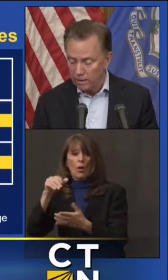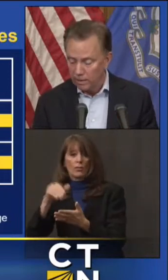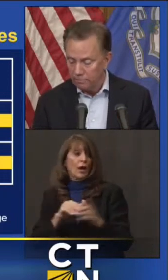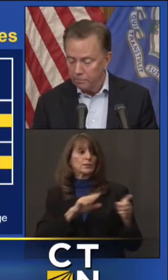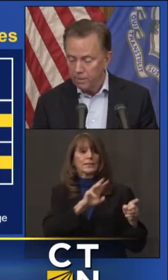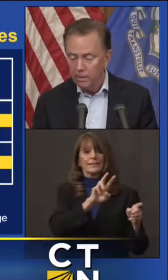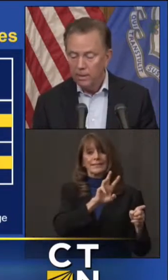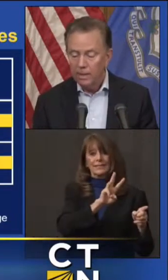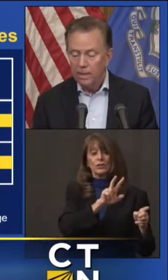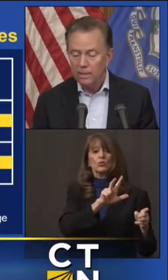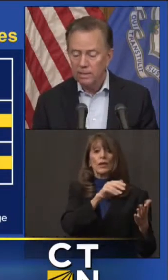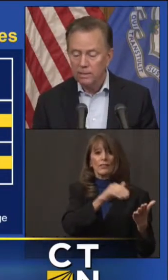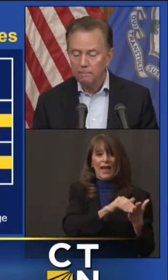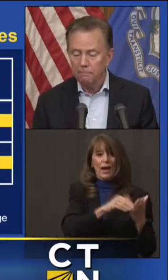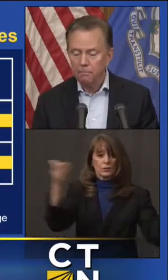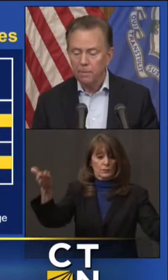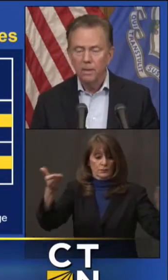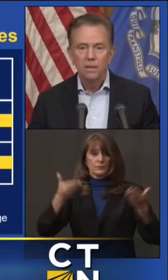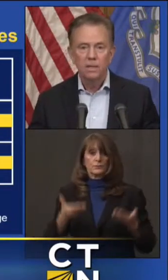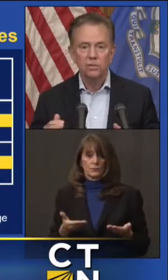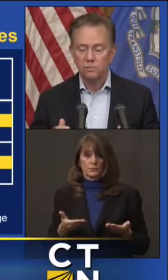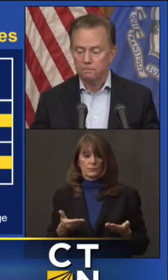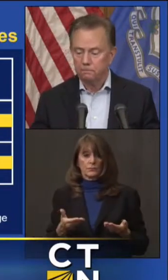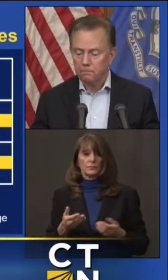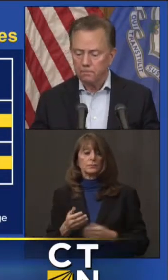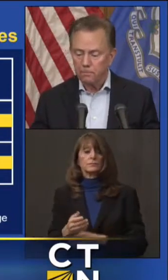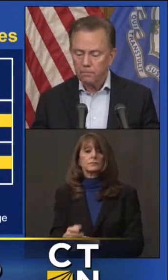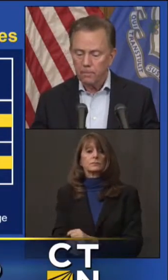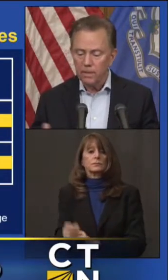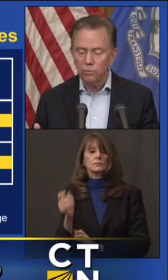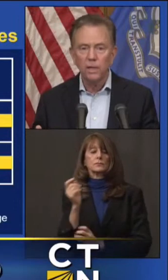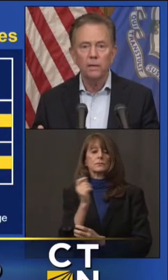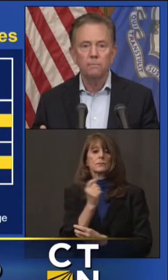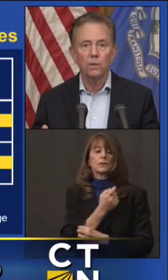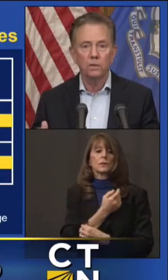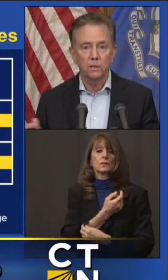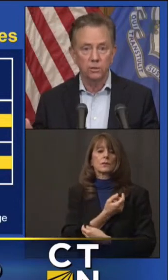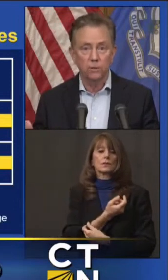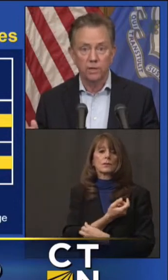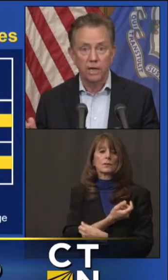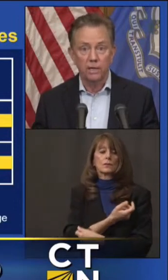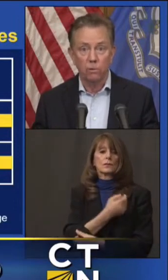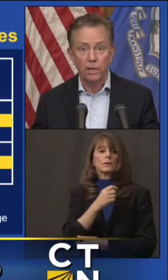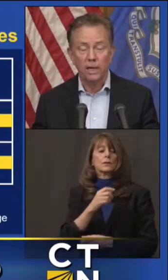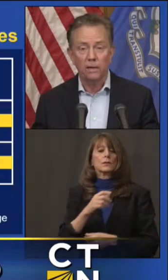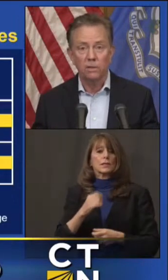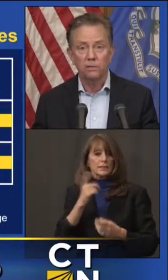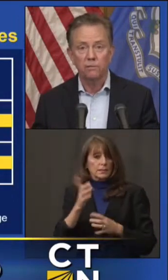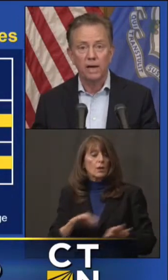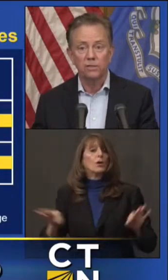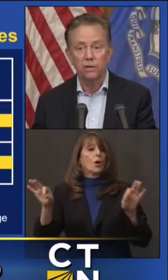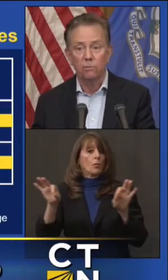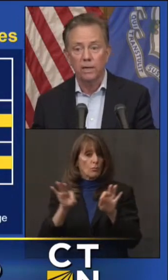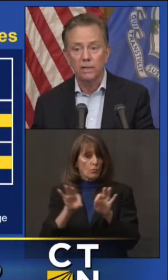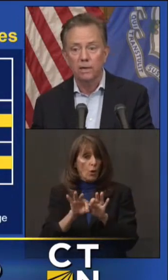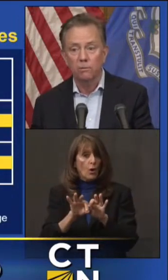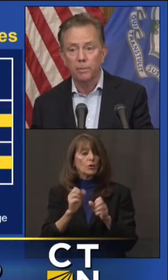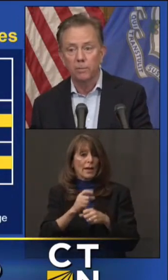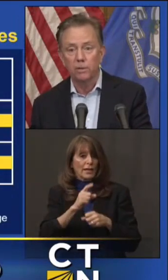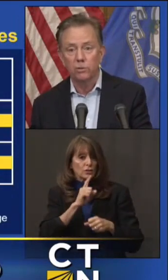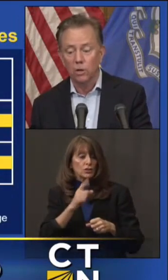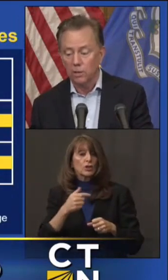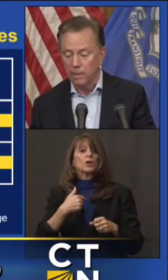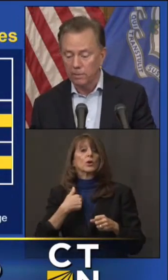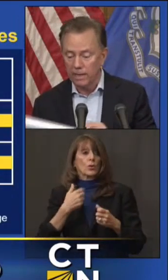track here. And this is really important in terms of rolling out this vaccine right now. We'll be